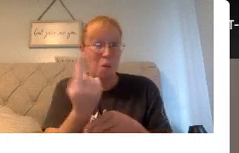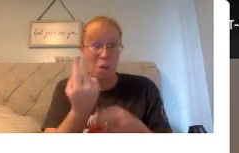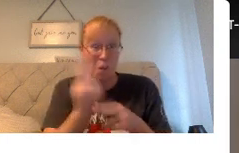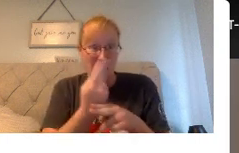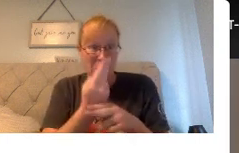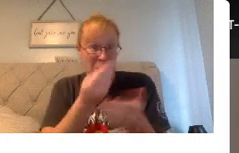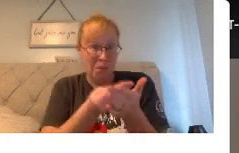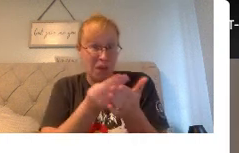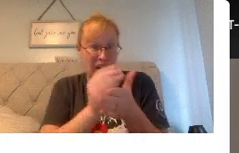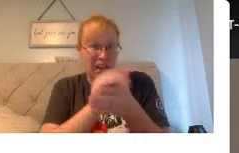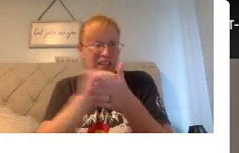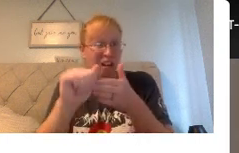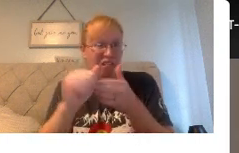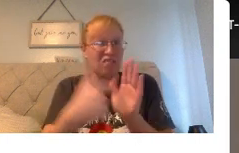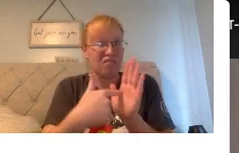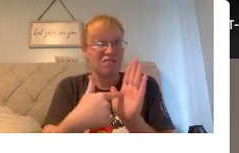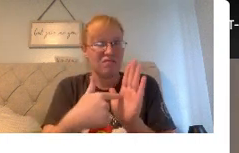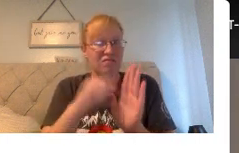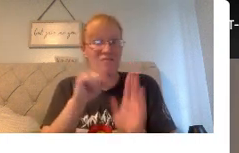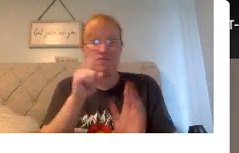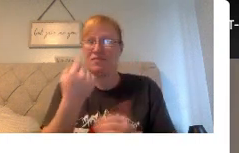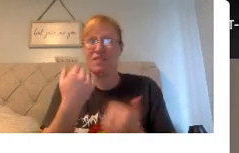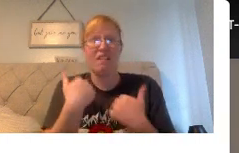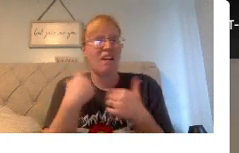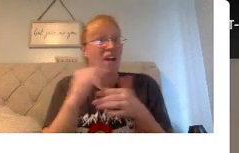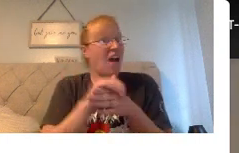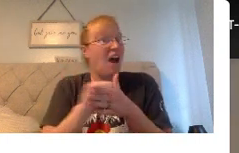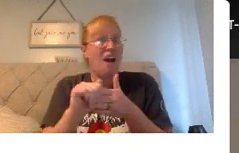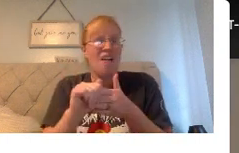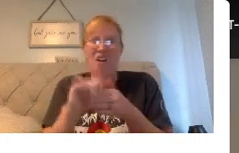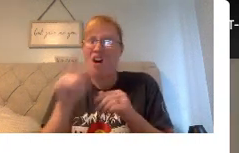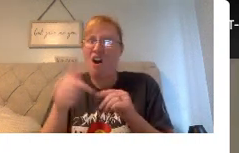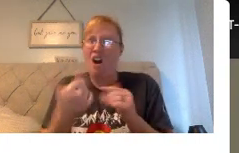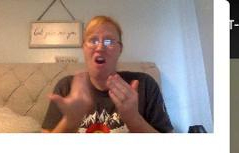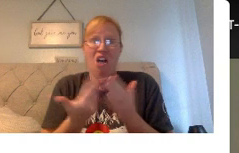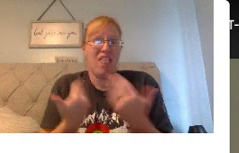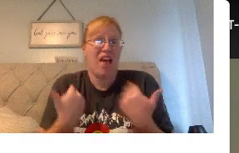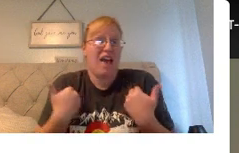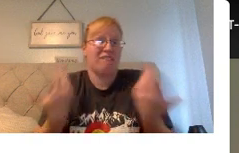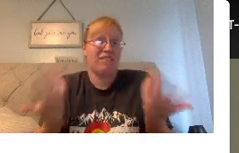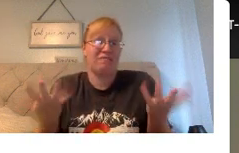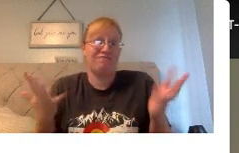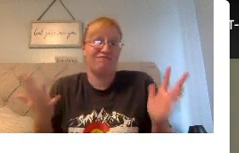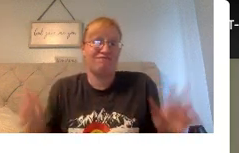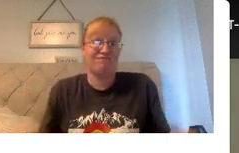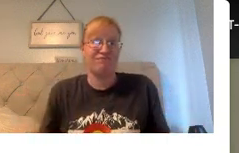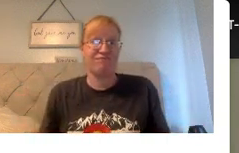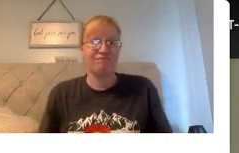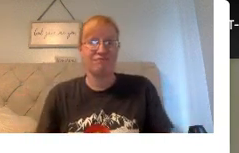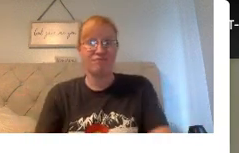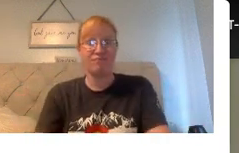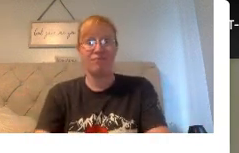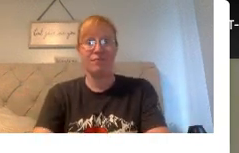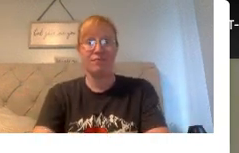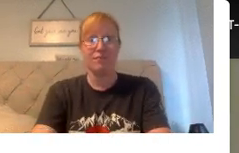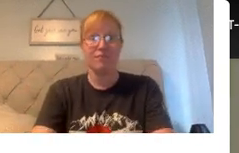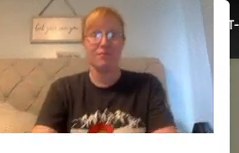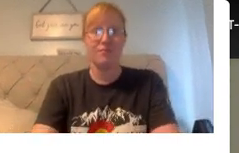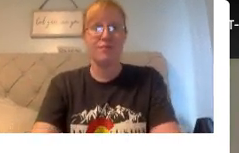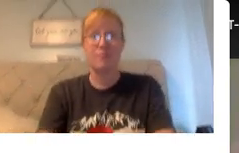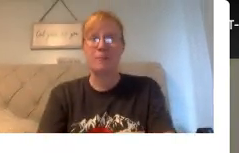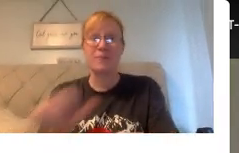money examples this time to help us. I only have dollars. This is all the money I have. See, look, I have this money right here. I don't